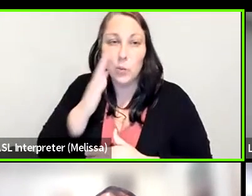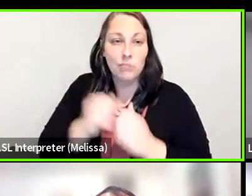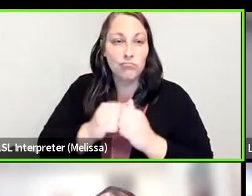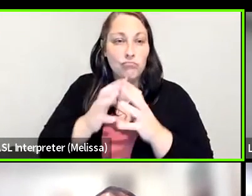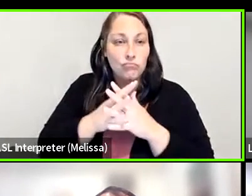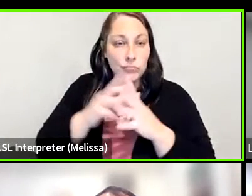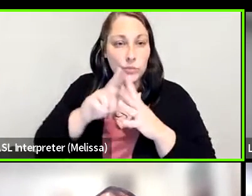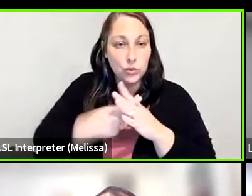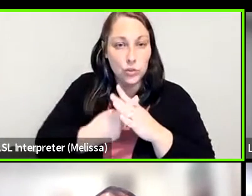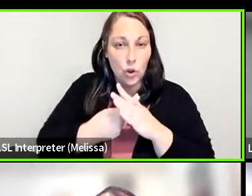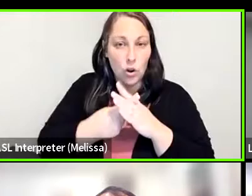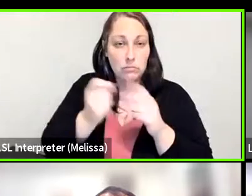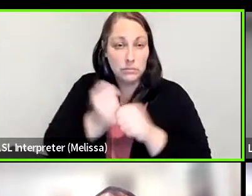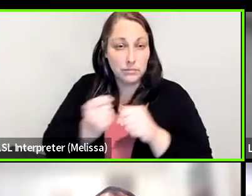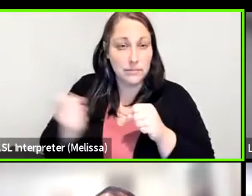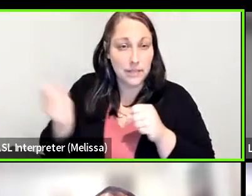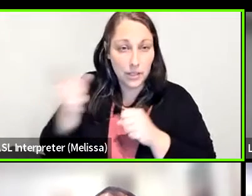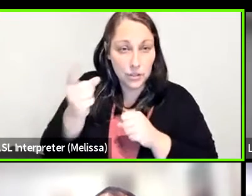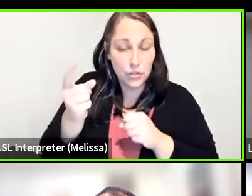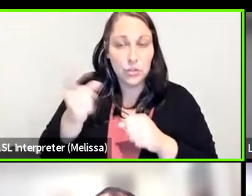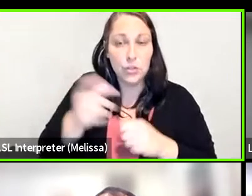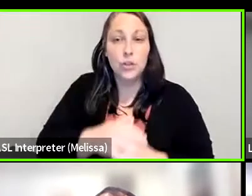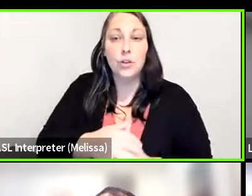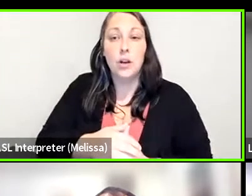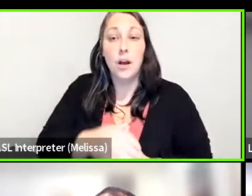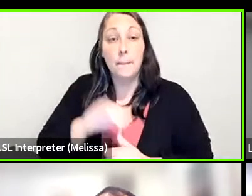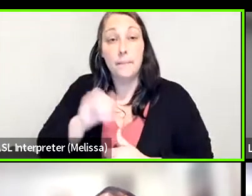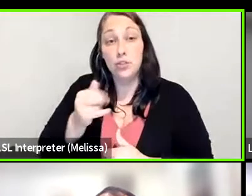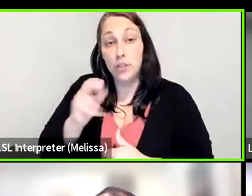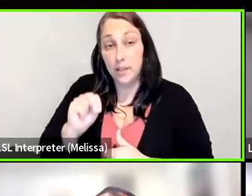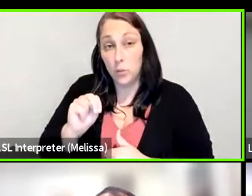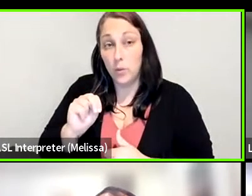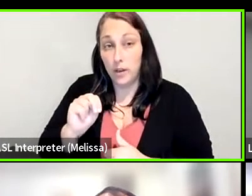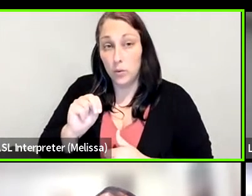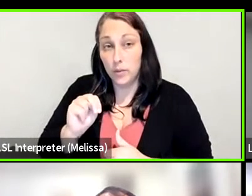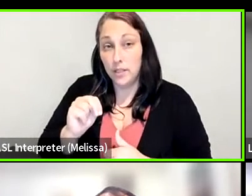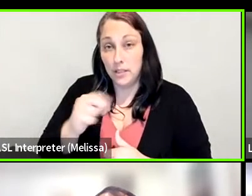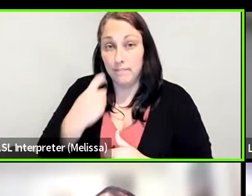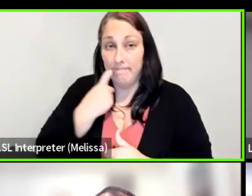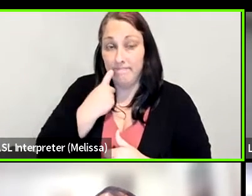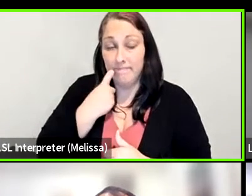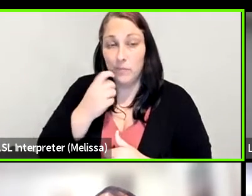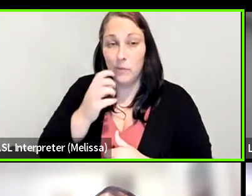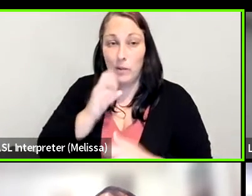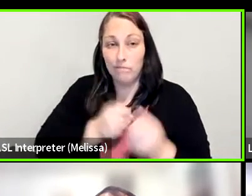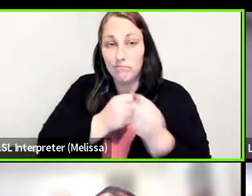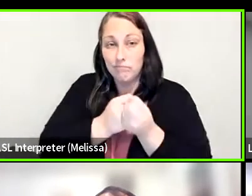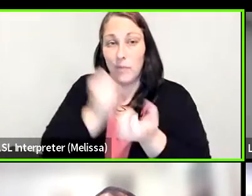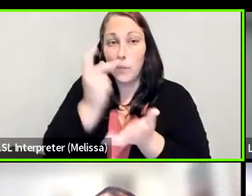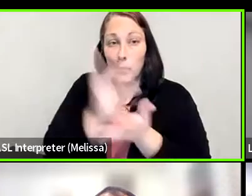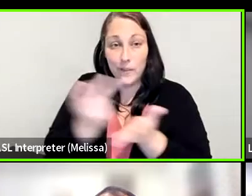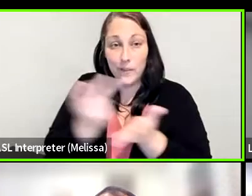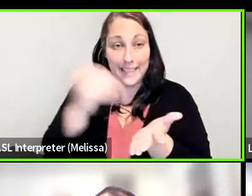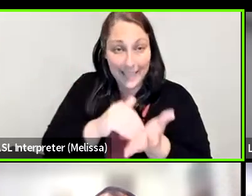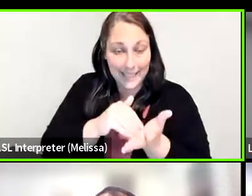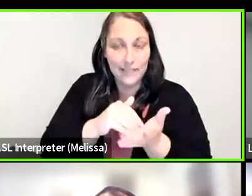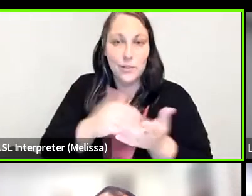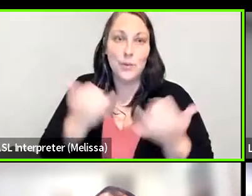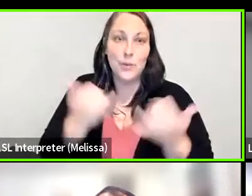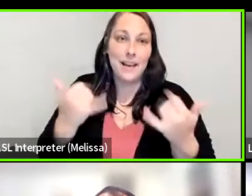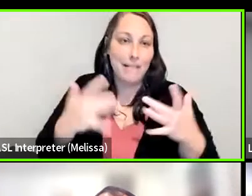zoning approvals in January, again with your support, so much appreciated, and we're excited to finally get the project